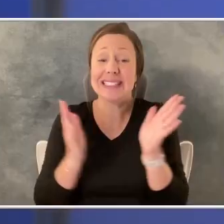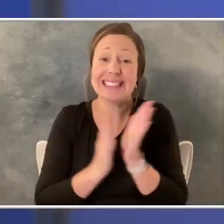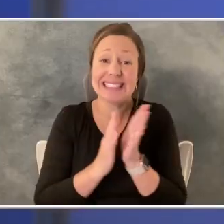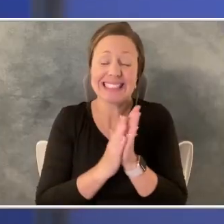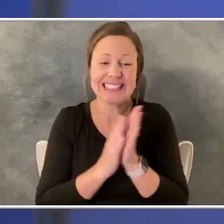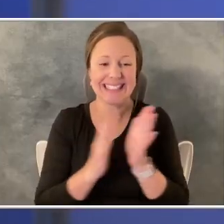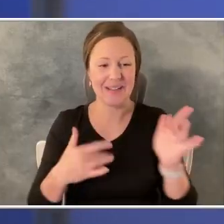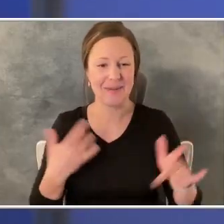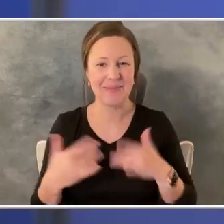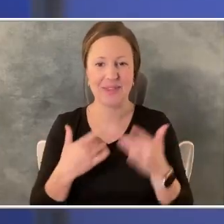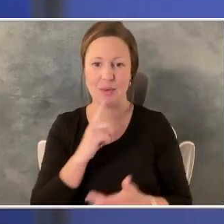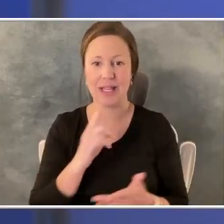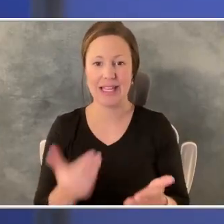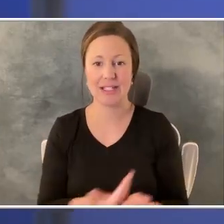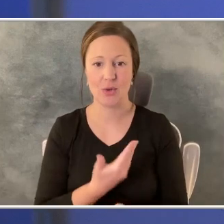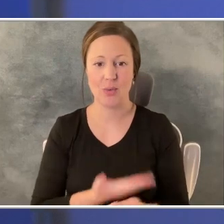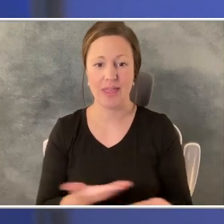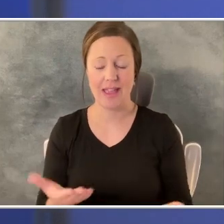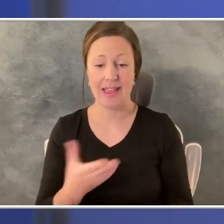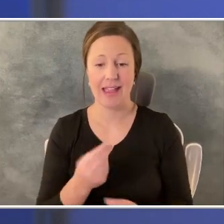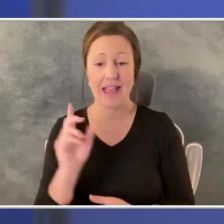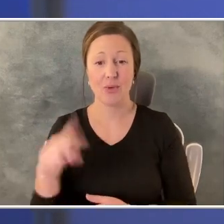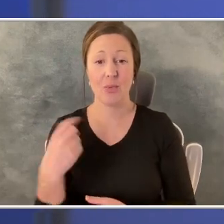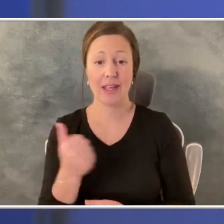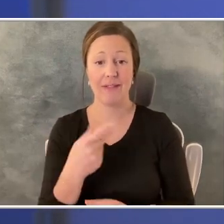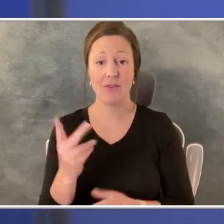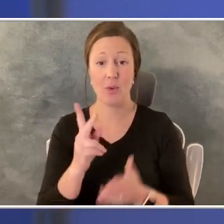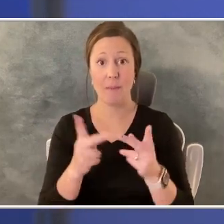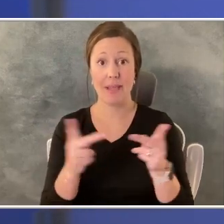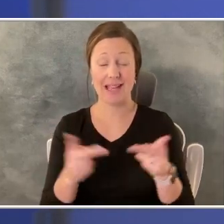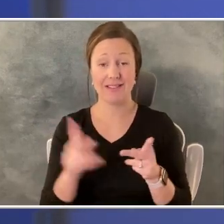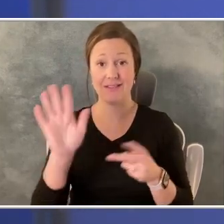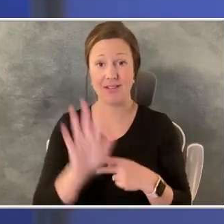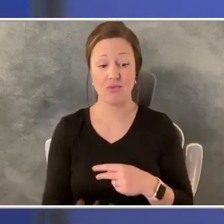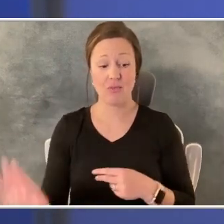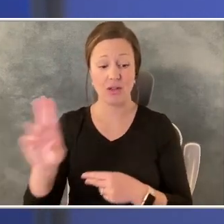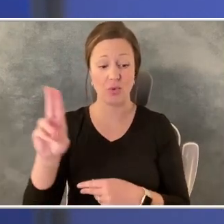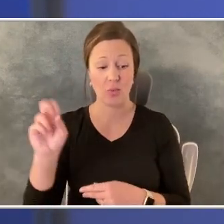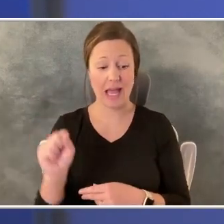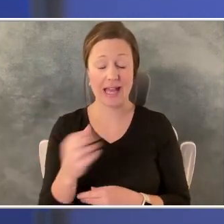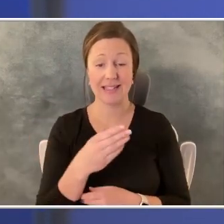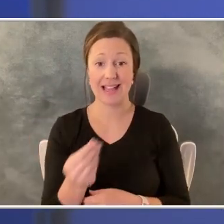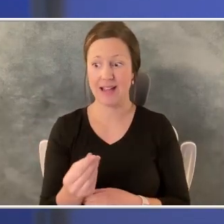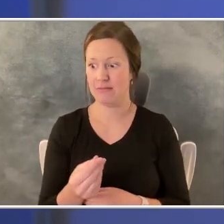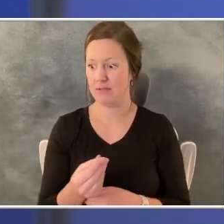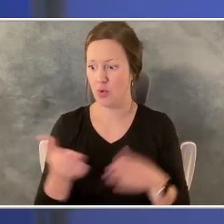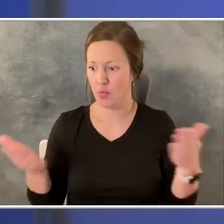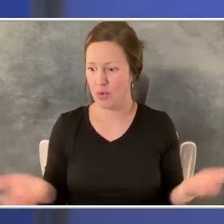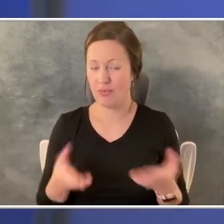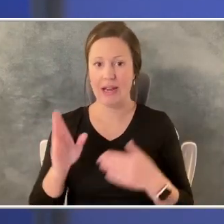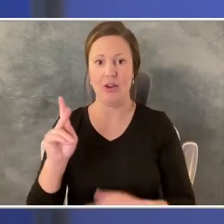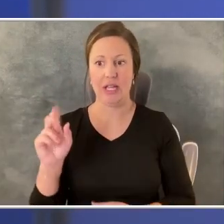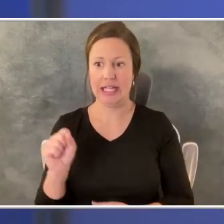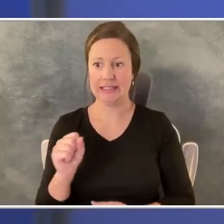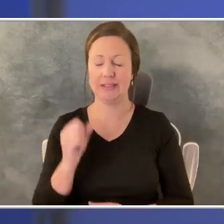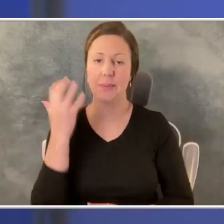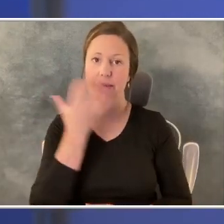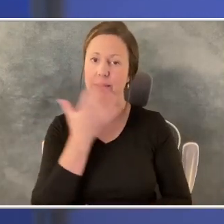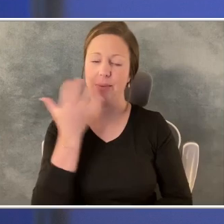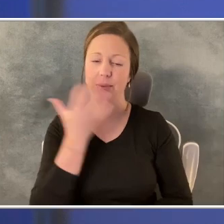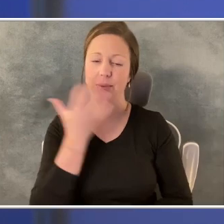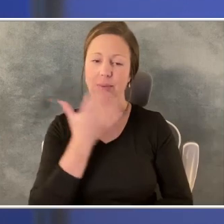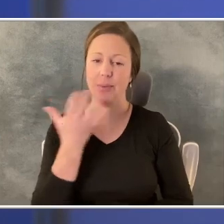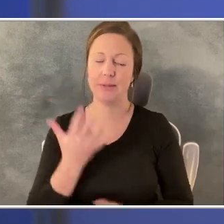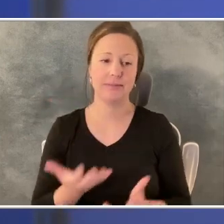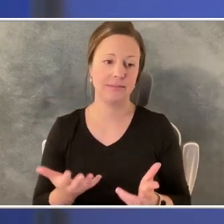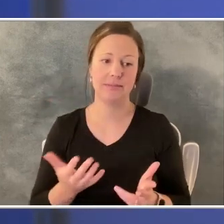new thing, and there's only a few centers across the U.S., and that there's one right here in Kansas. Kansas, Missouri area is pretty